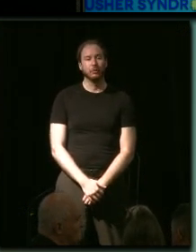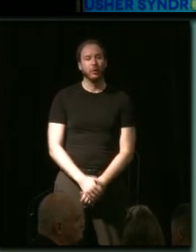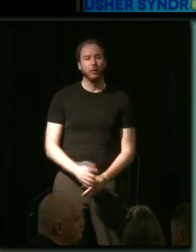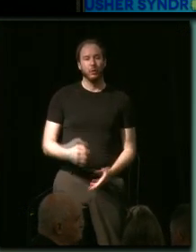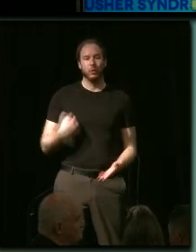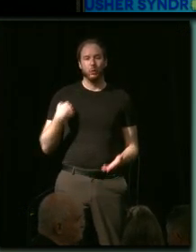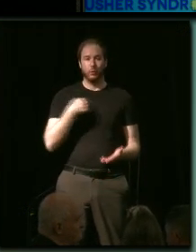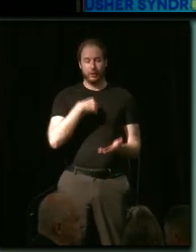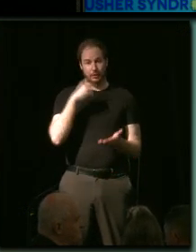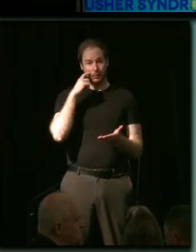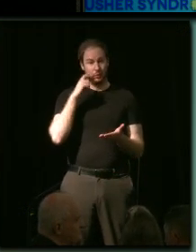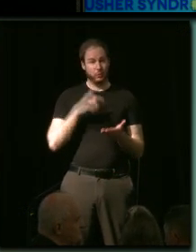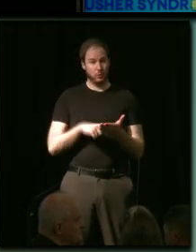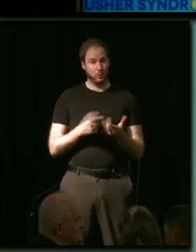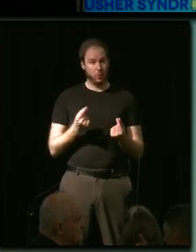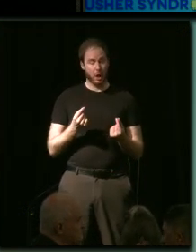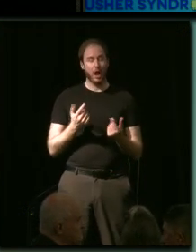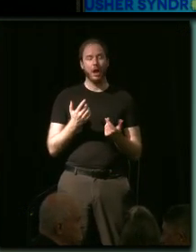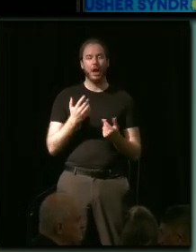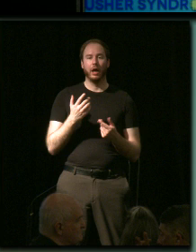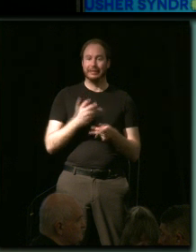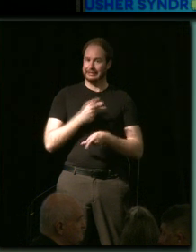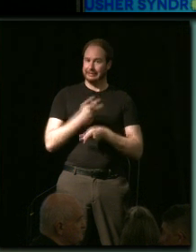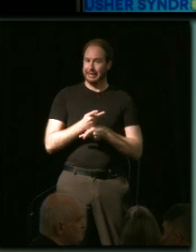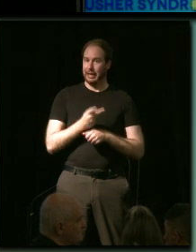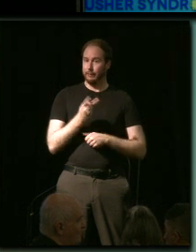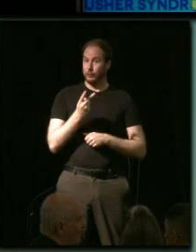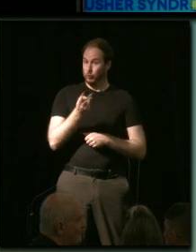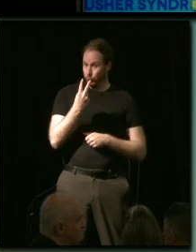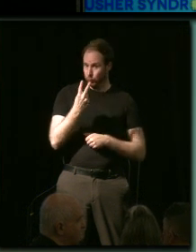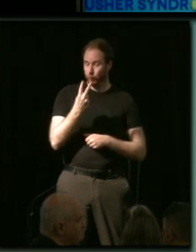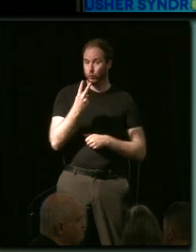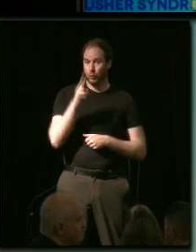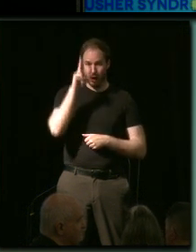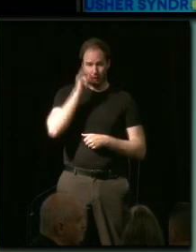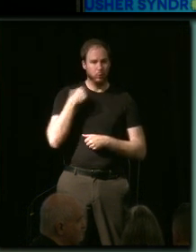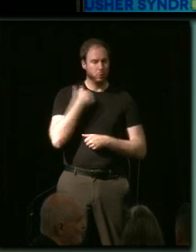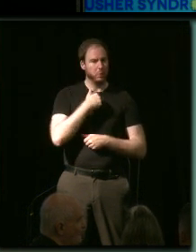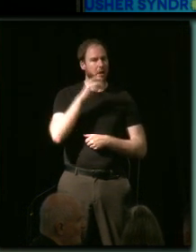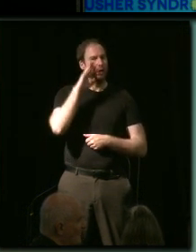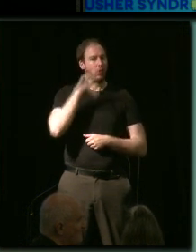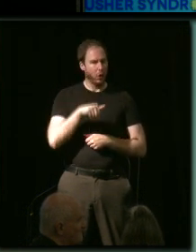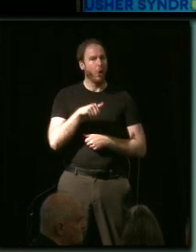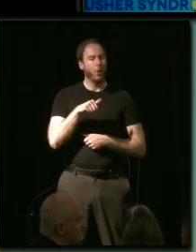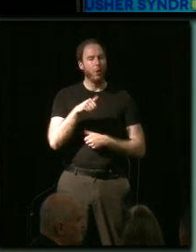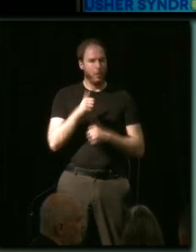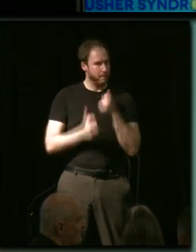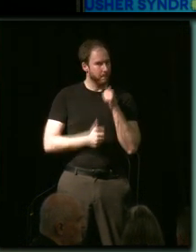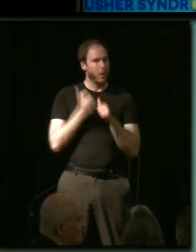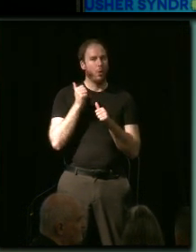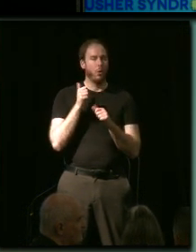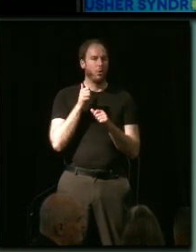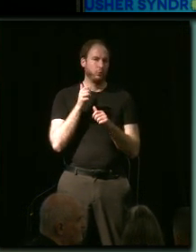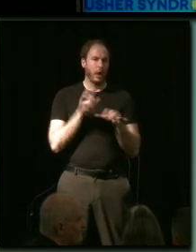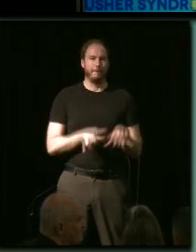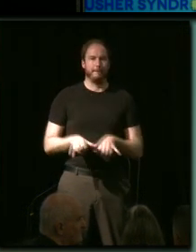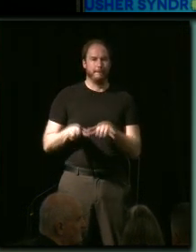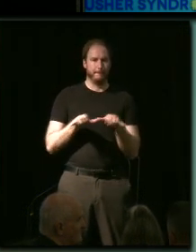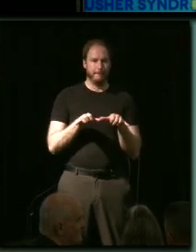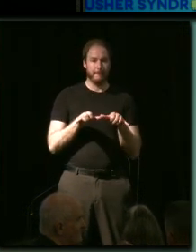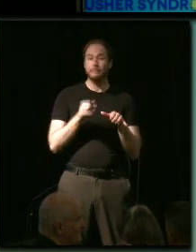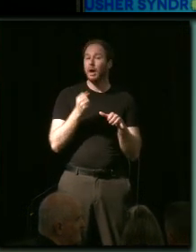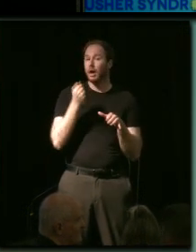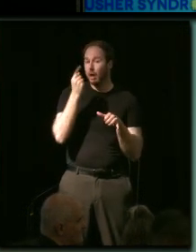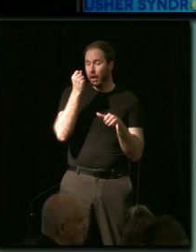that, type 2 Usher syndrome, we all know is the most common type of Usher syndrome, but currently in the